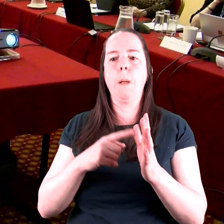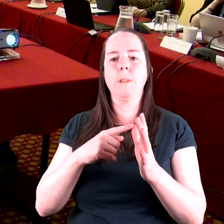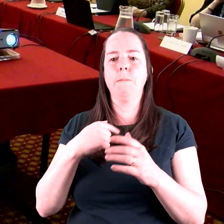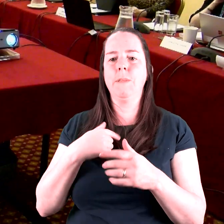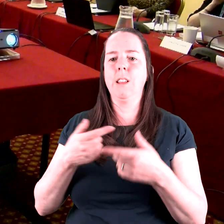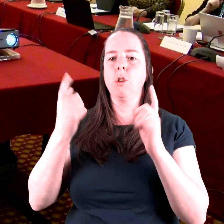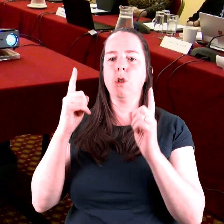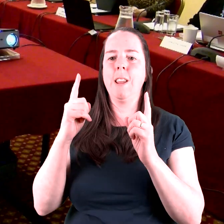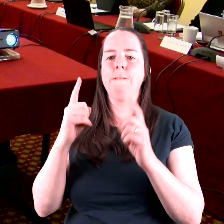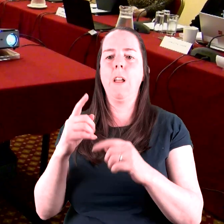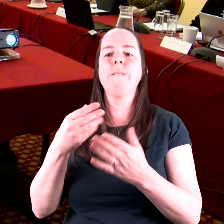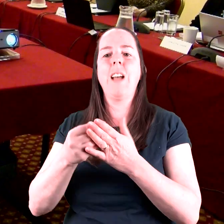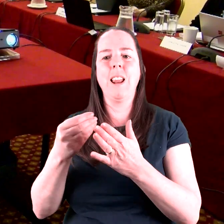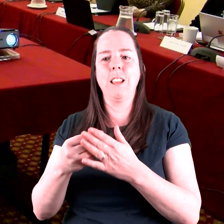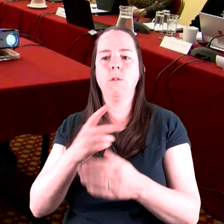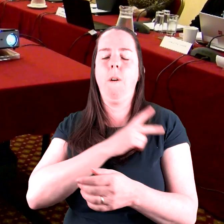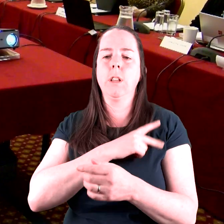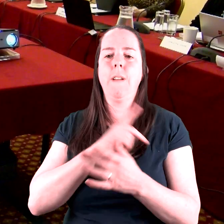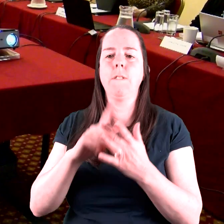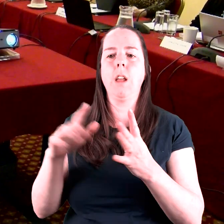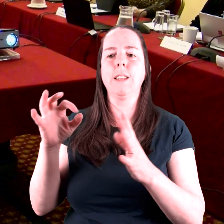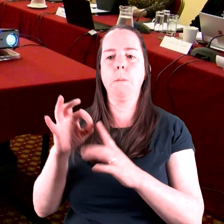am the Chief Finance Officer for the ICP.